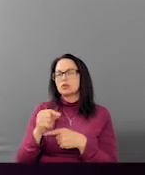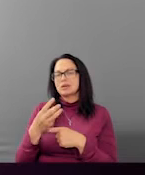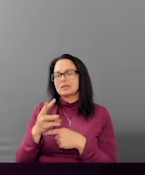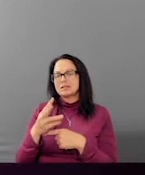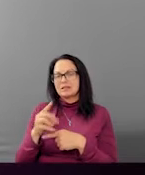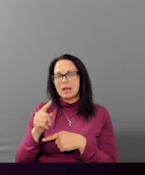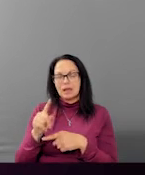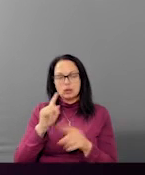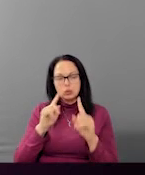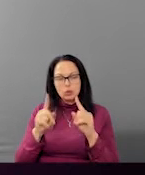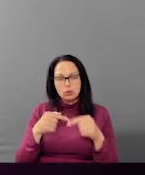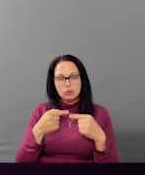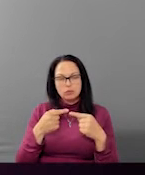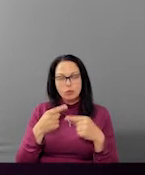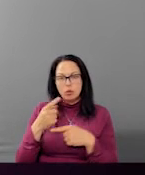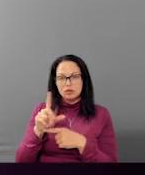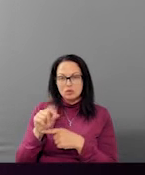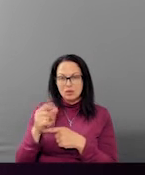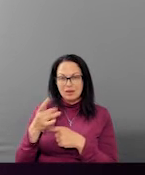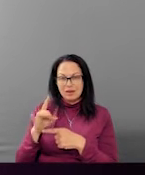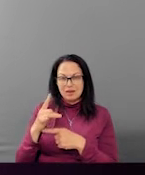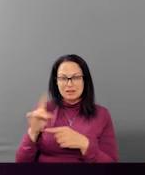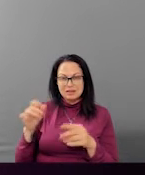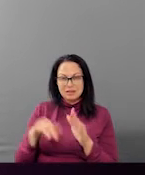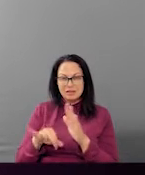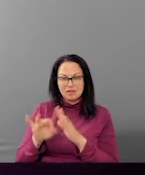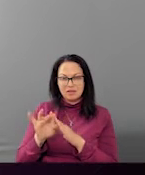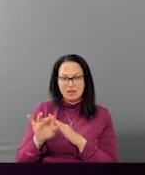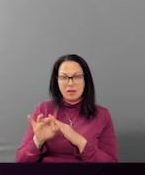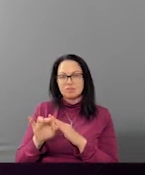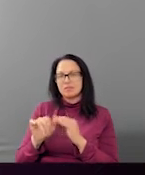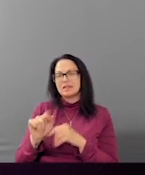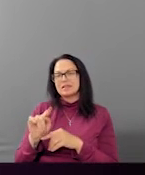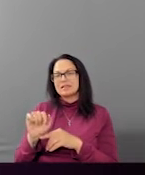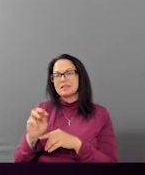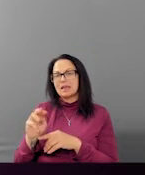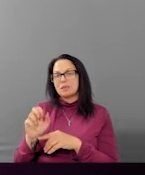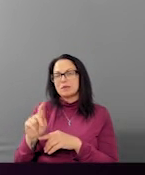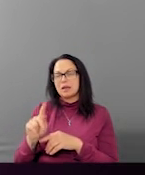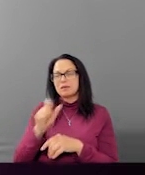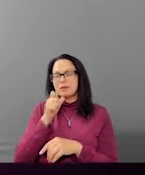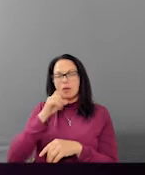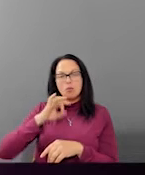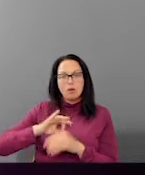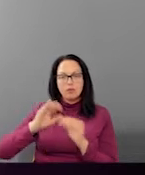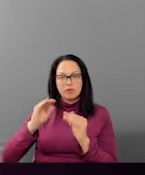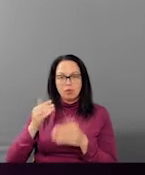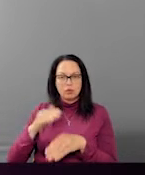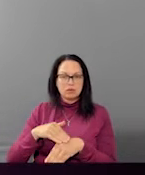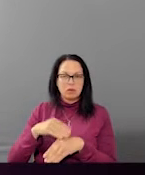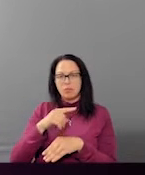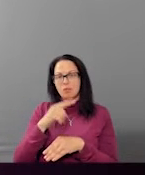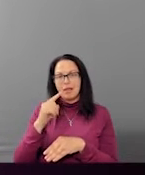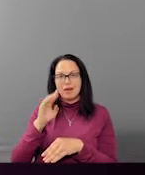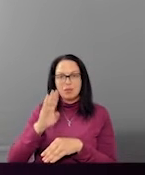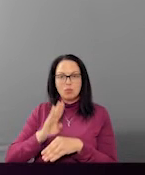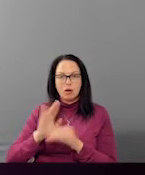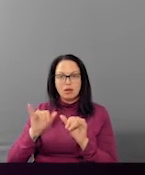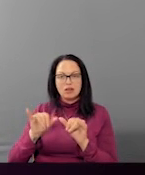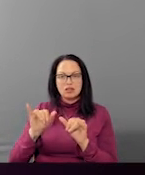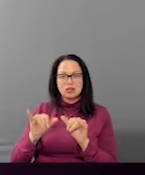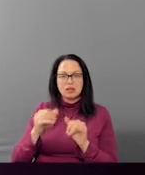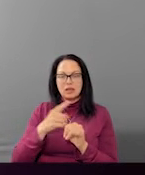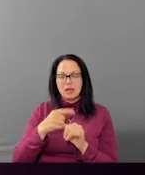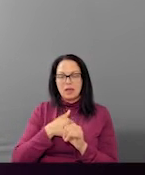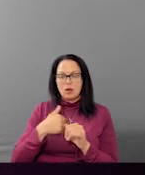heard, in 2018, I founded what's now come to be known as STEM Tank, the nonprofit focused on bringing Black and brown engineers. We've